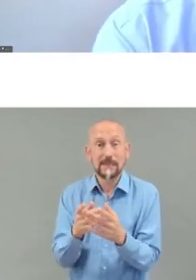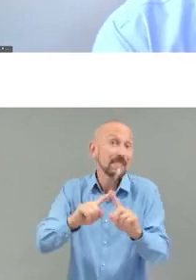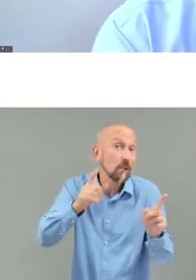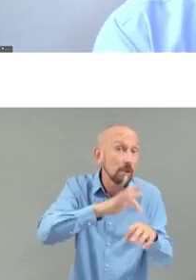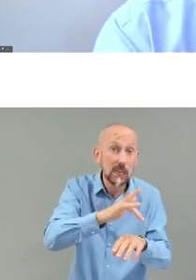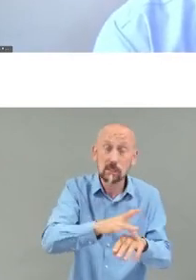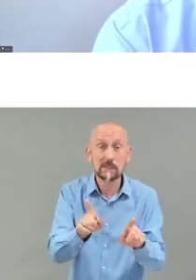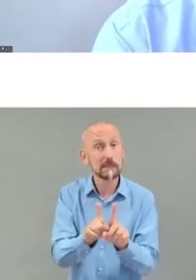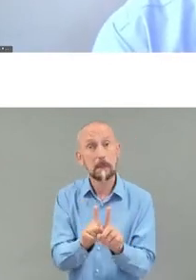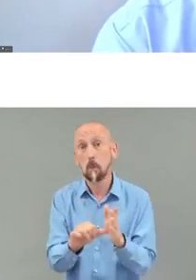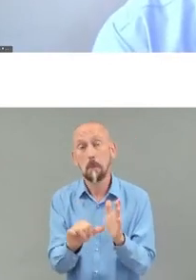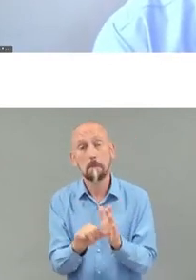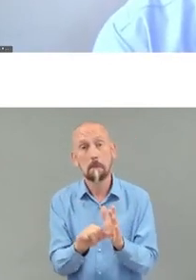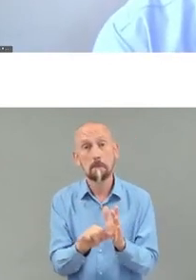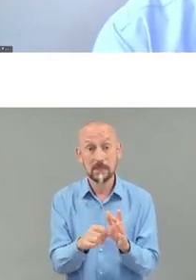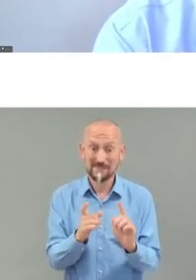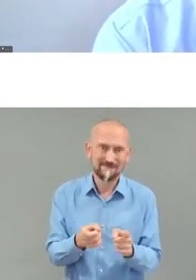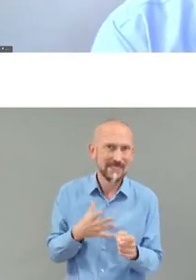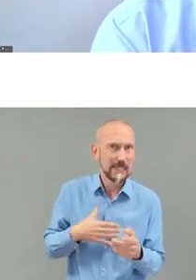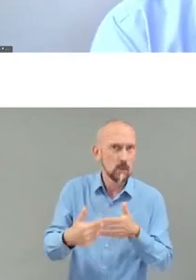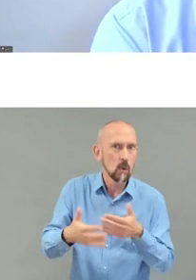addressed urgently.